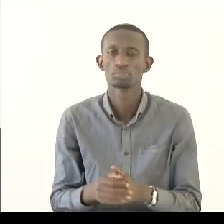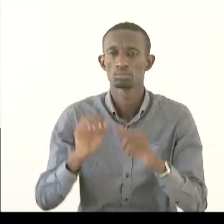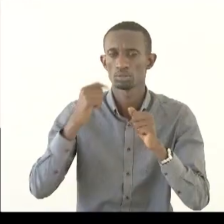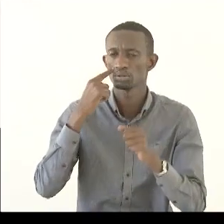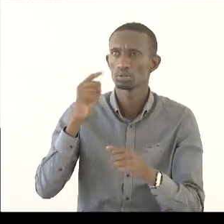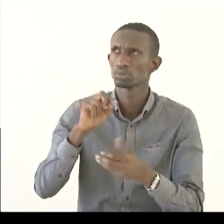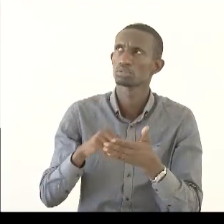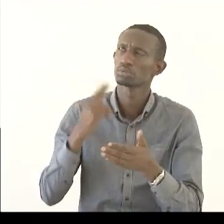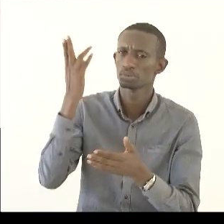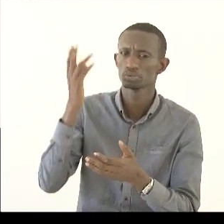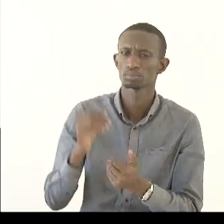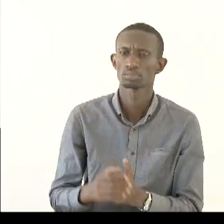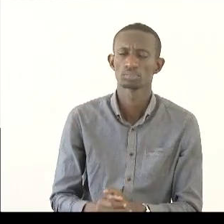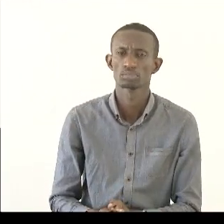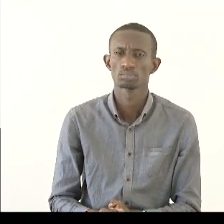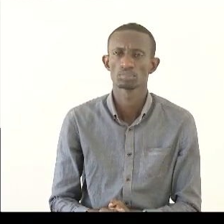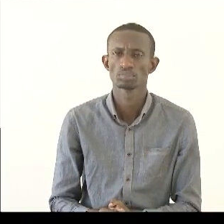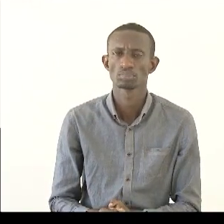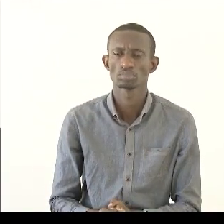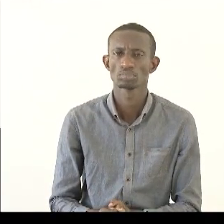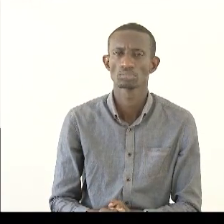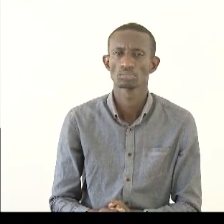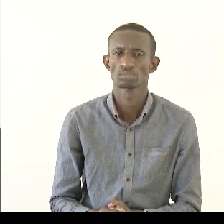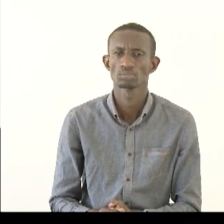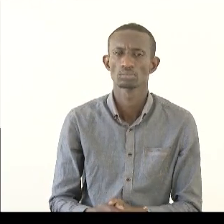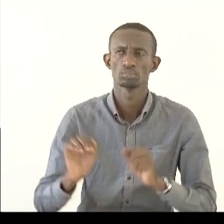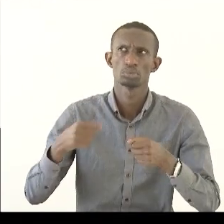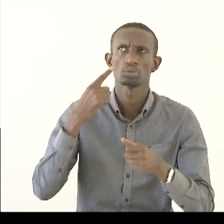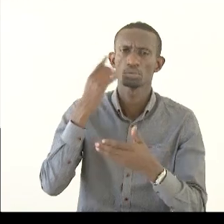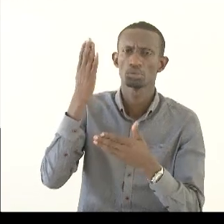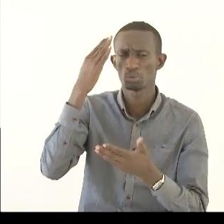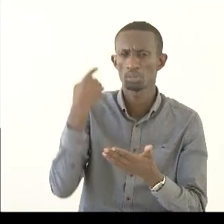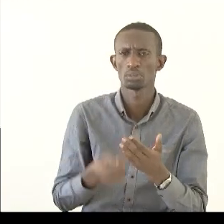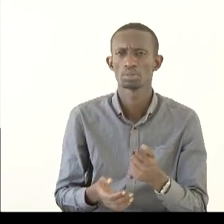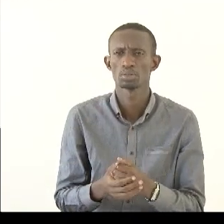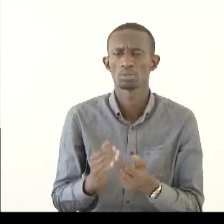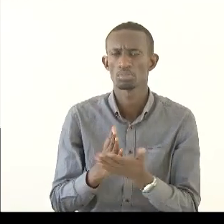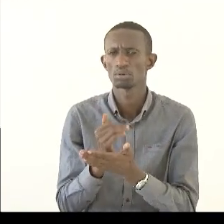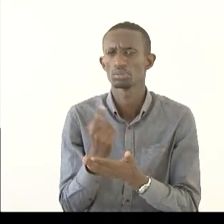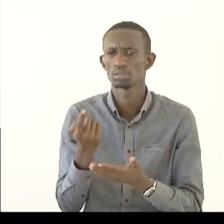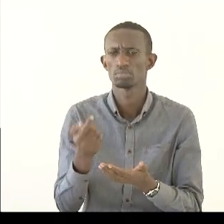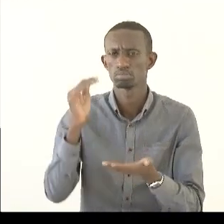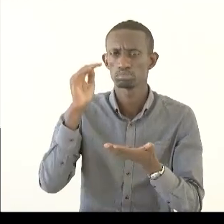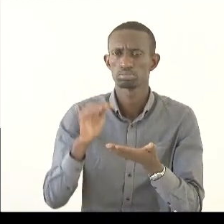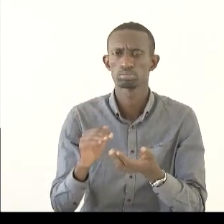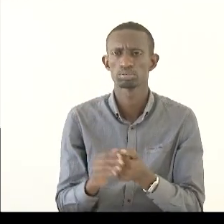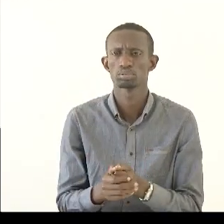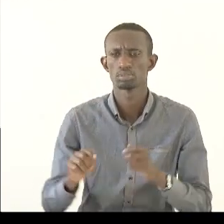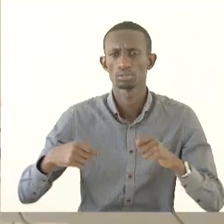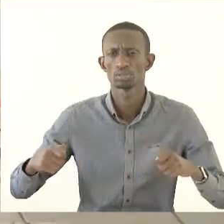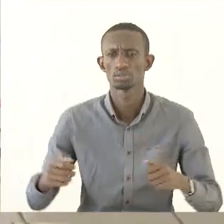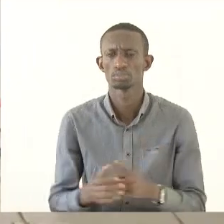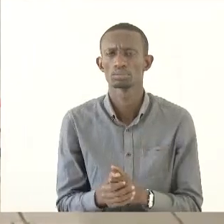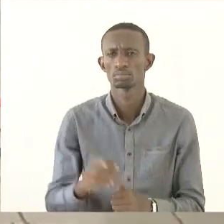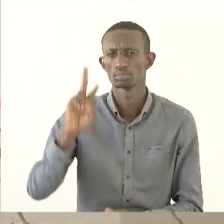at that. I think we've not been able to look at this because this is a reduction reaction. So this is